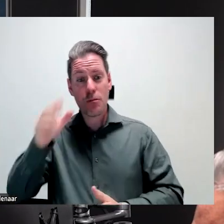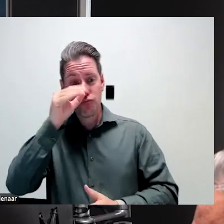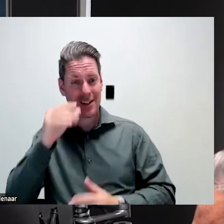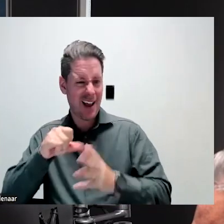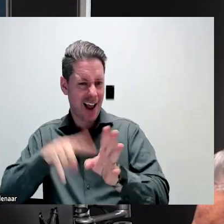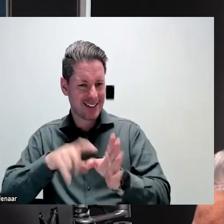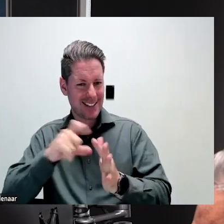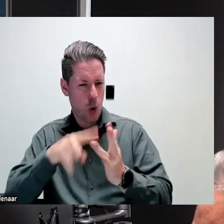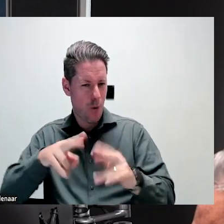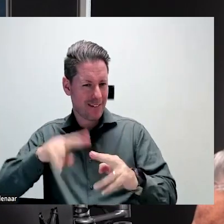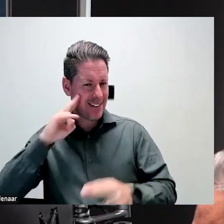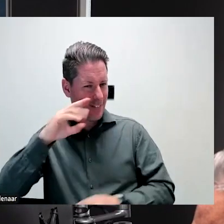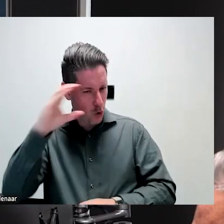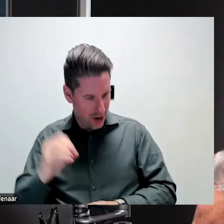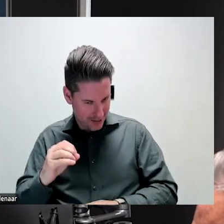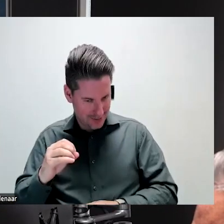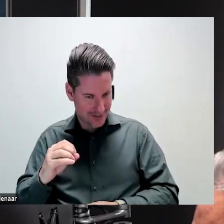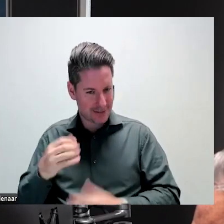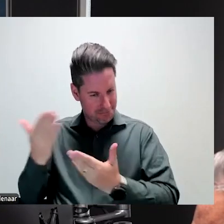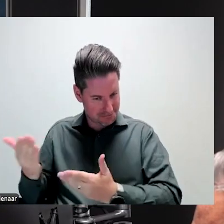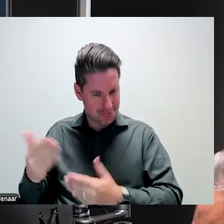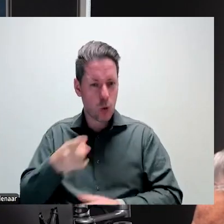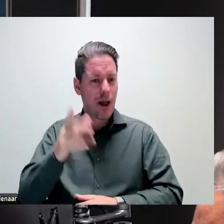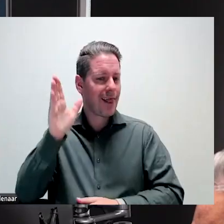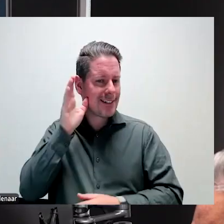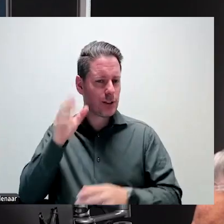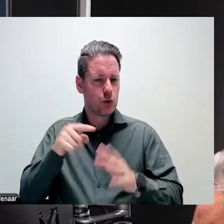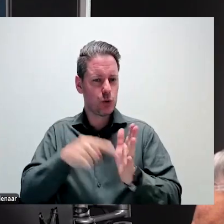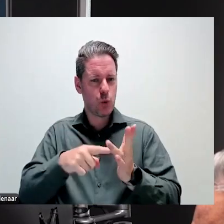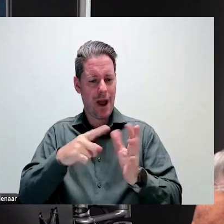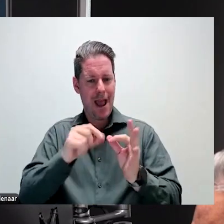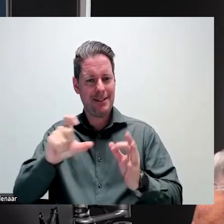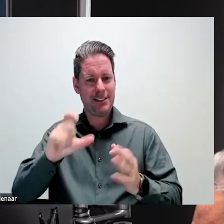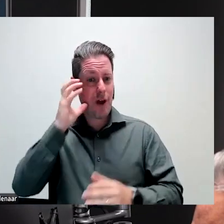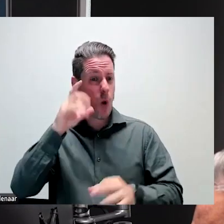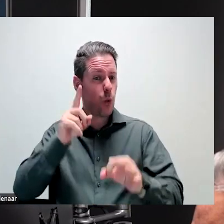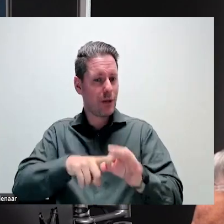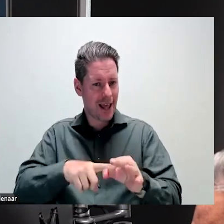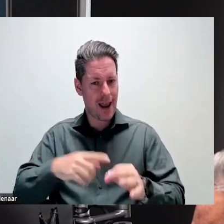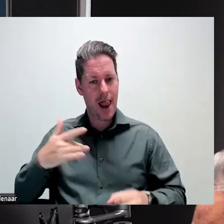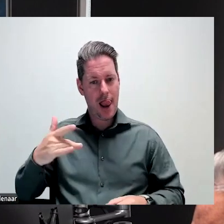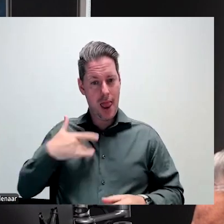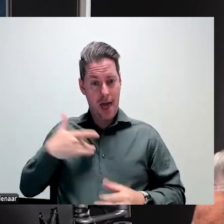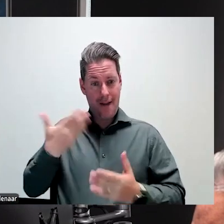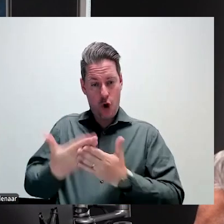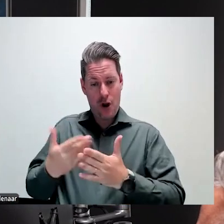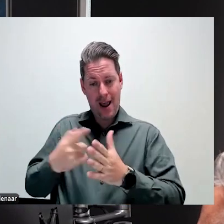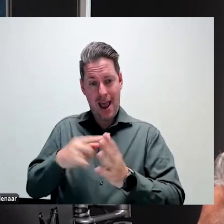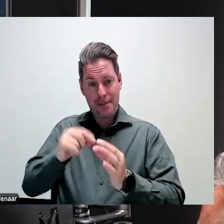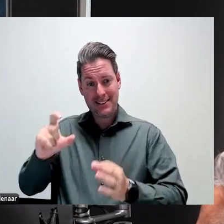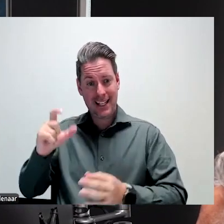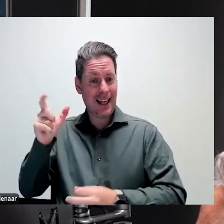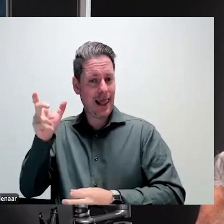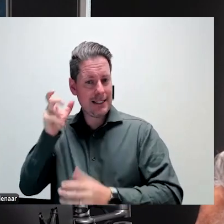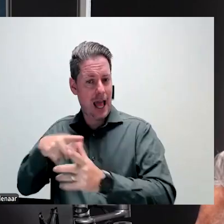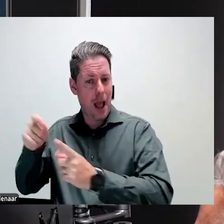You're listening to ABC Radio Queensland, live on the ABC Listen app and online. Now it's time for the news